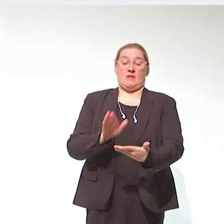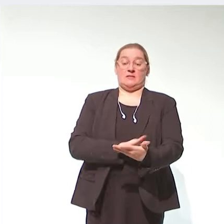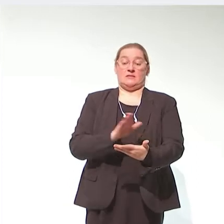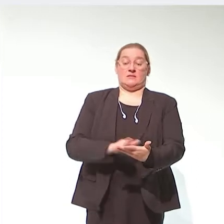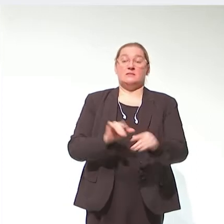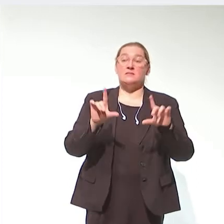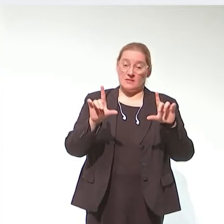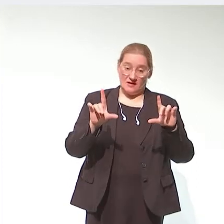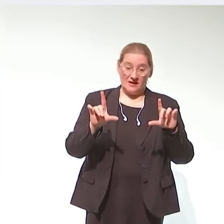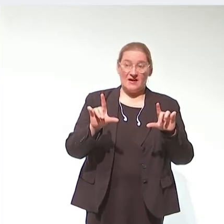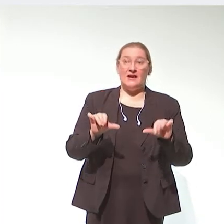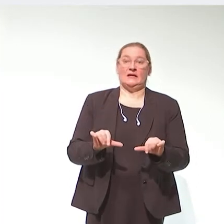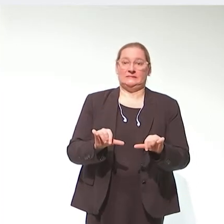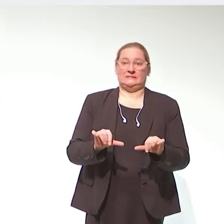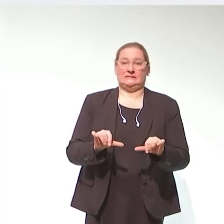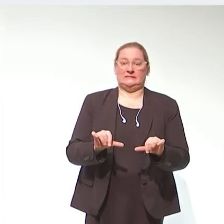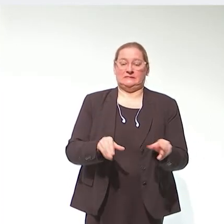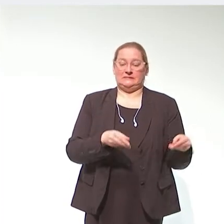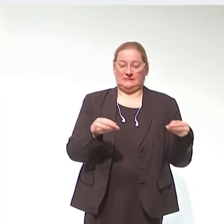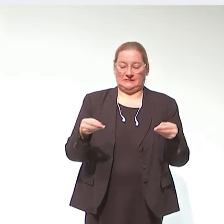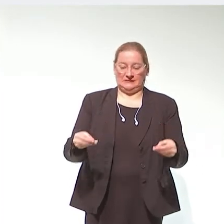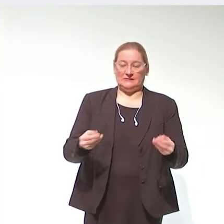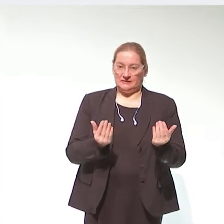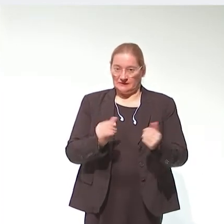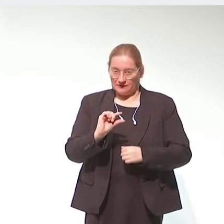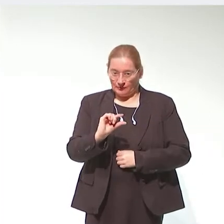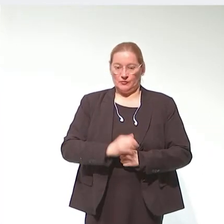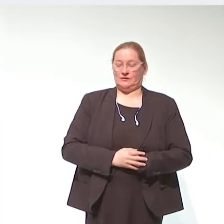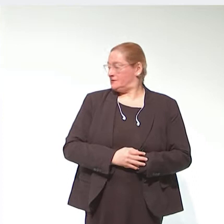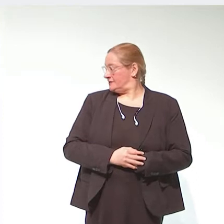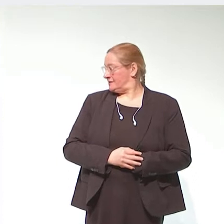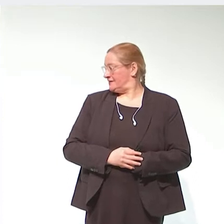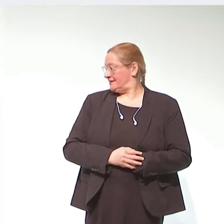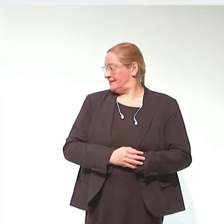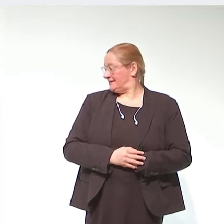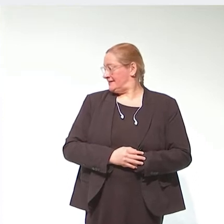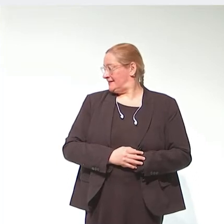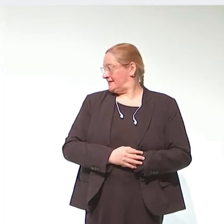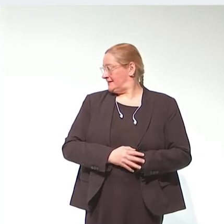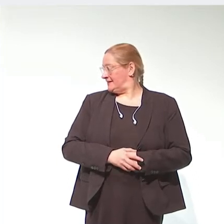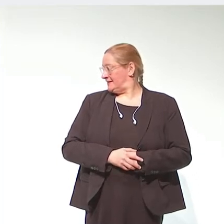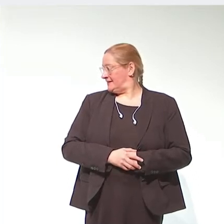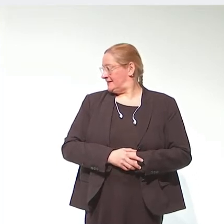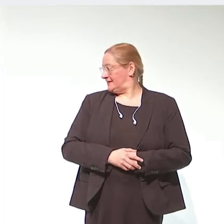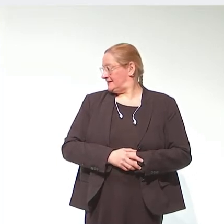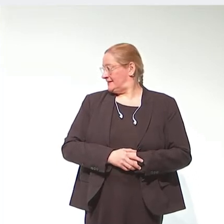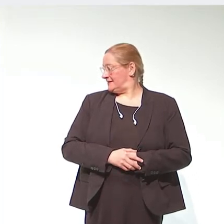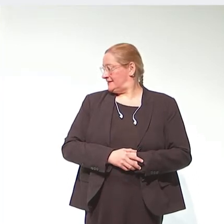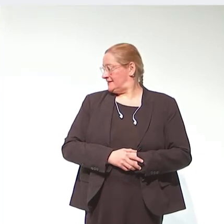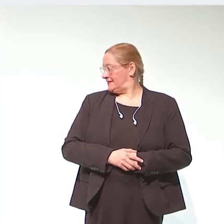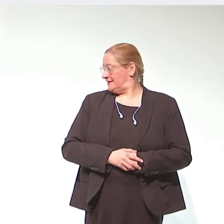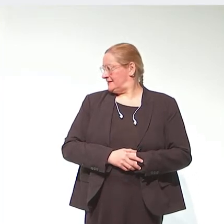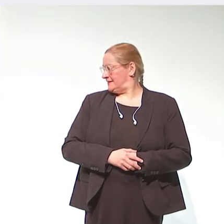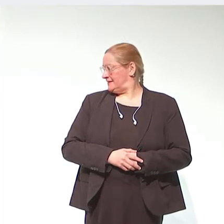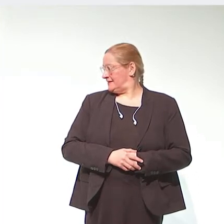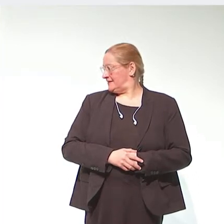I'm going to try and show you